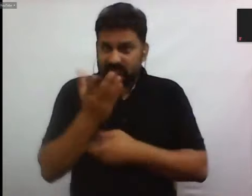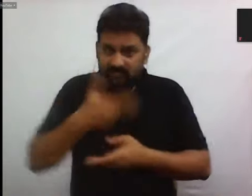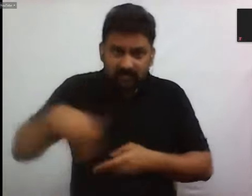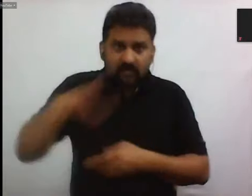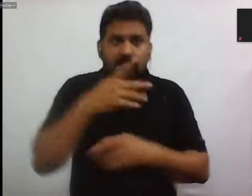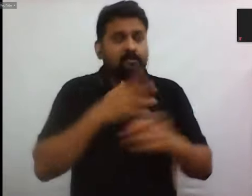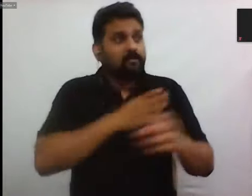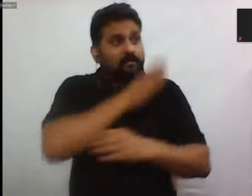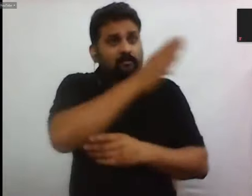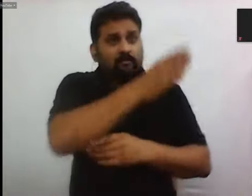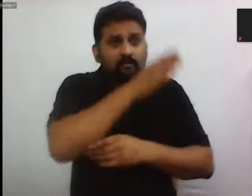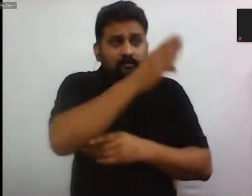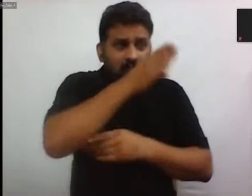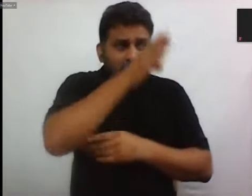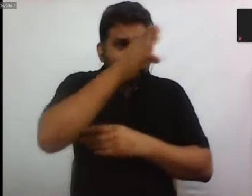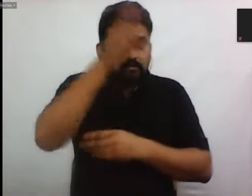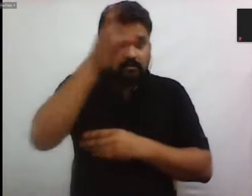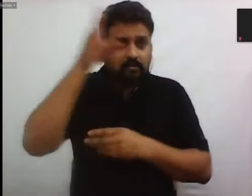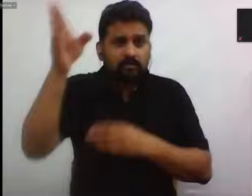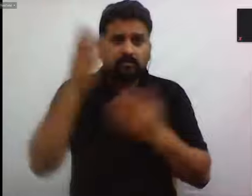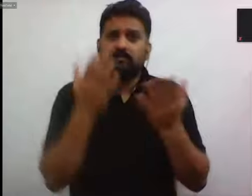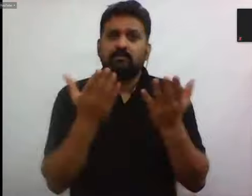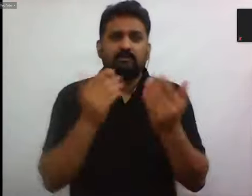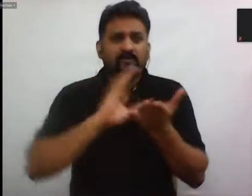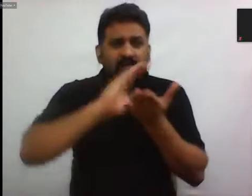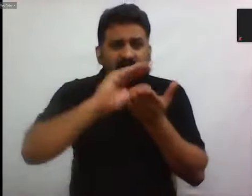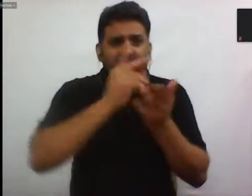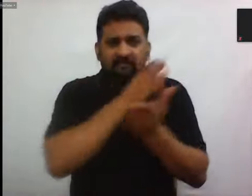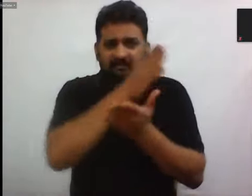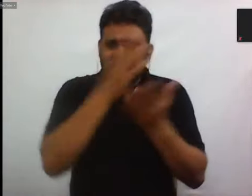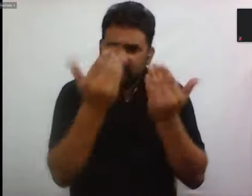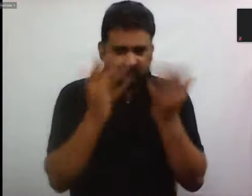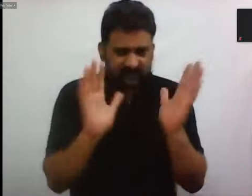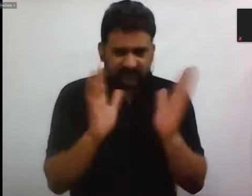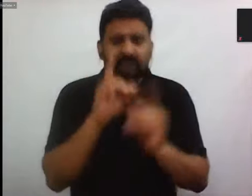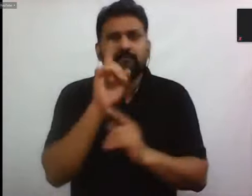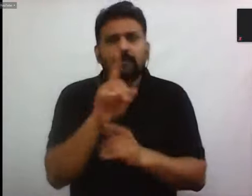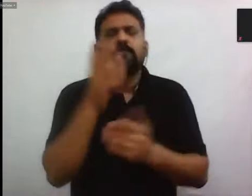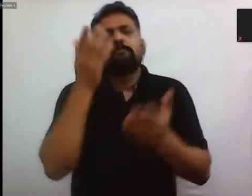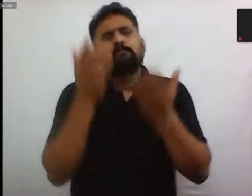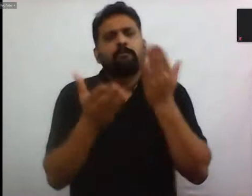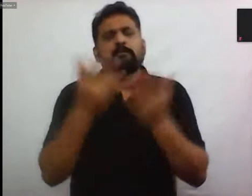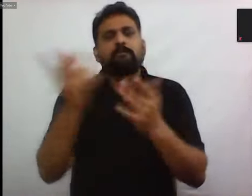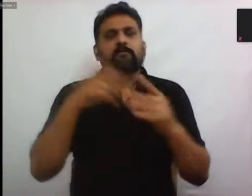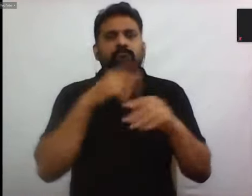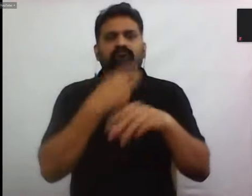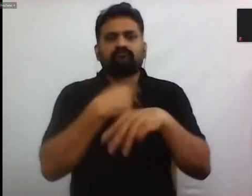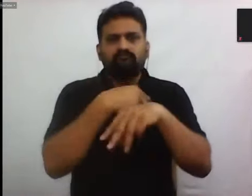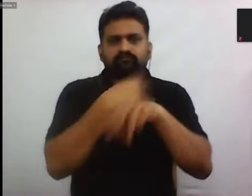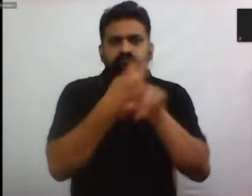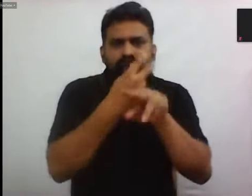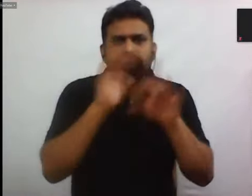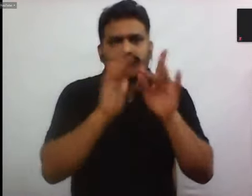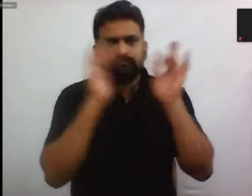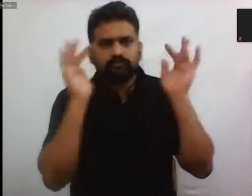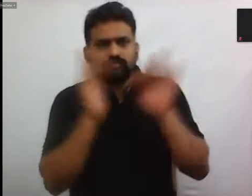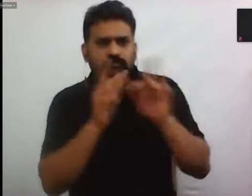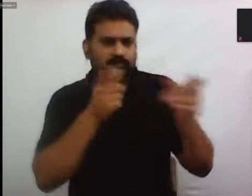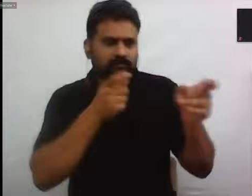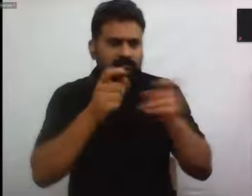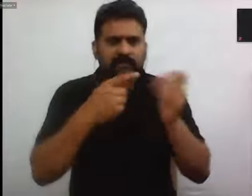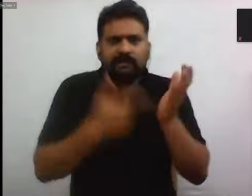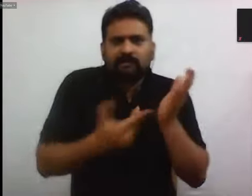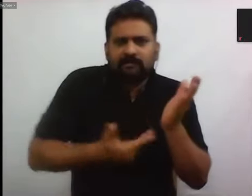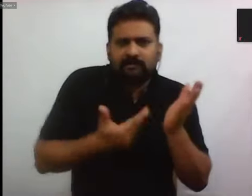to every village or every area. So maybe virtually you will have to hold some training